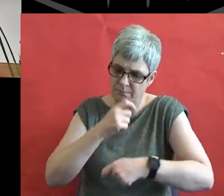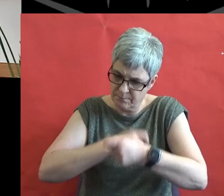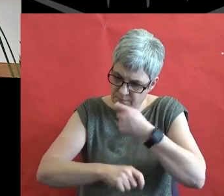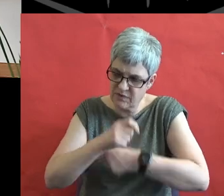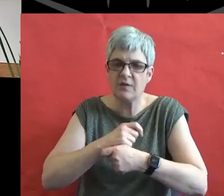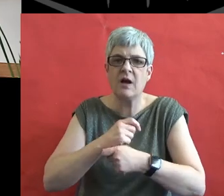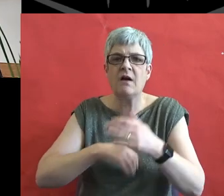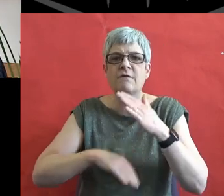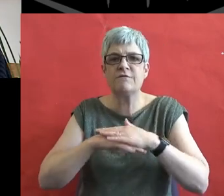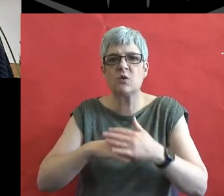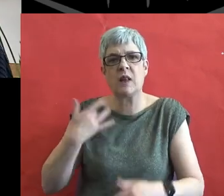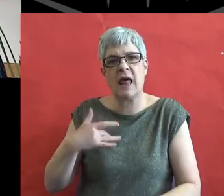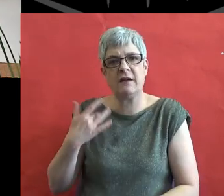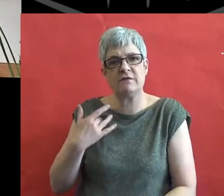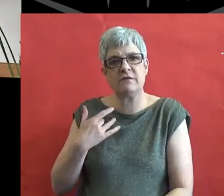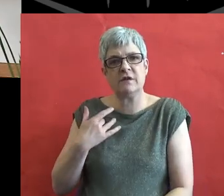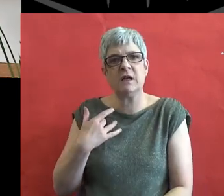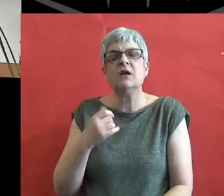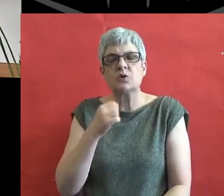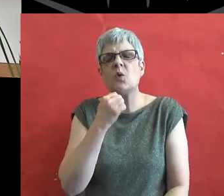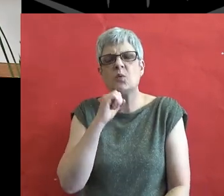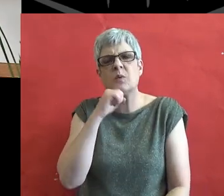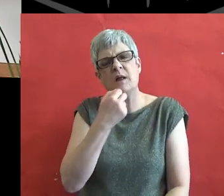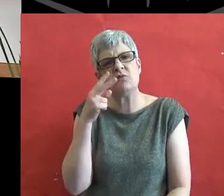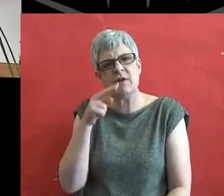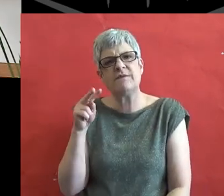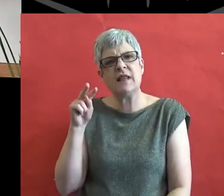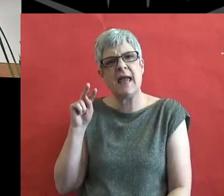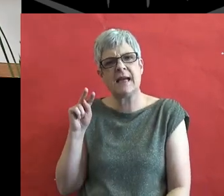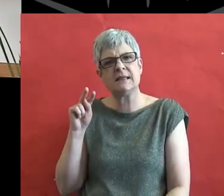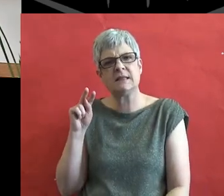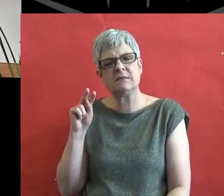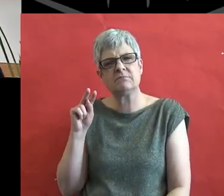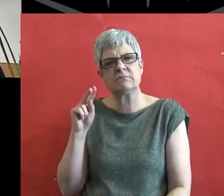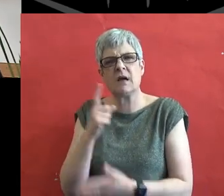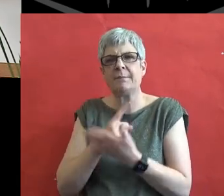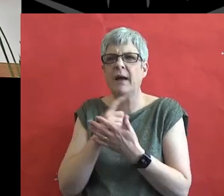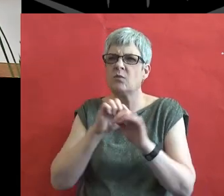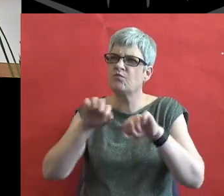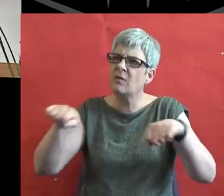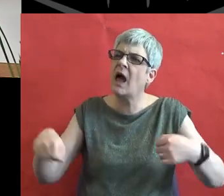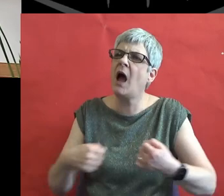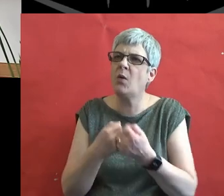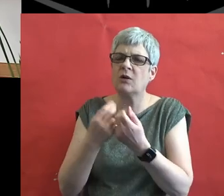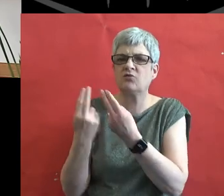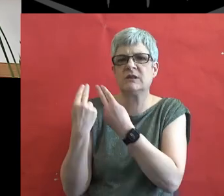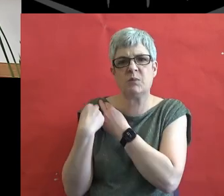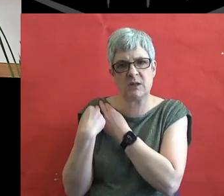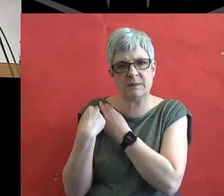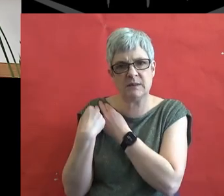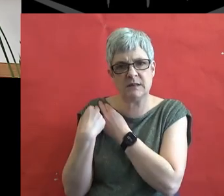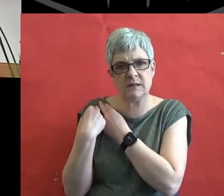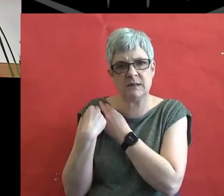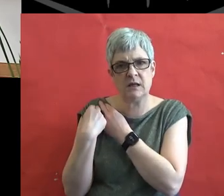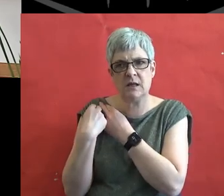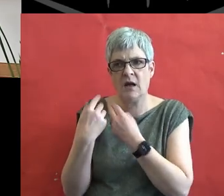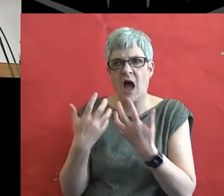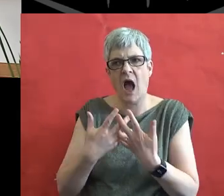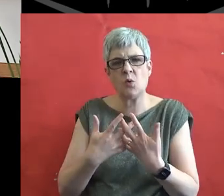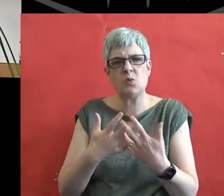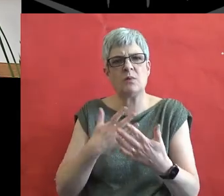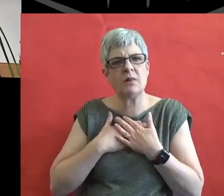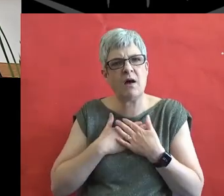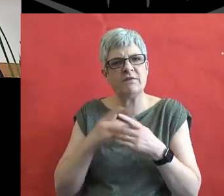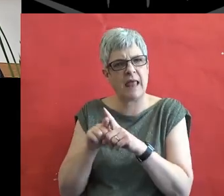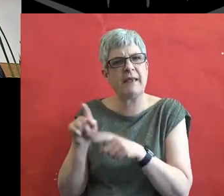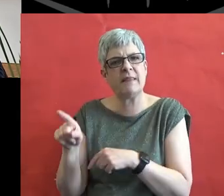So we're going to reflect for a few moments on our responsibilities to love like that. And